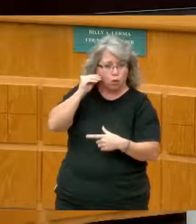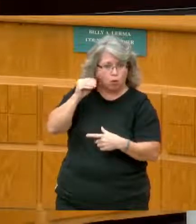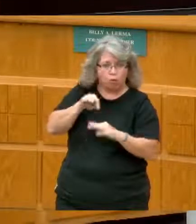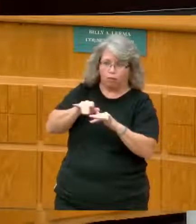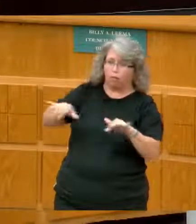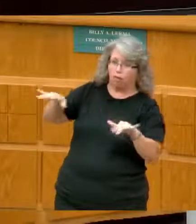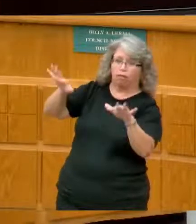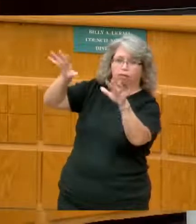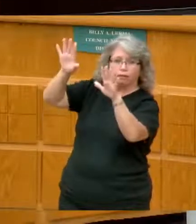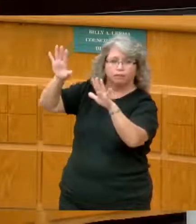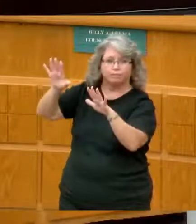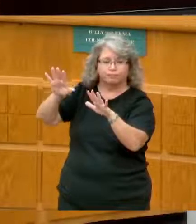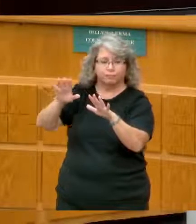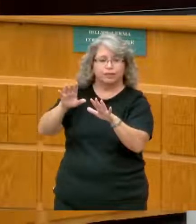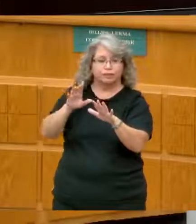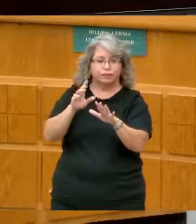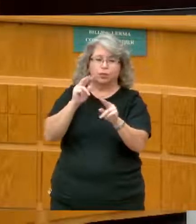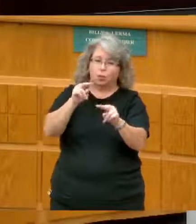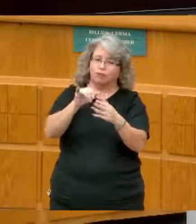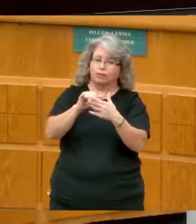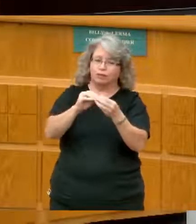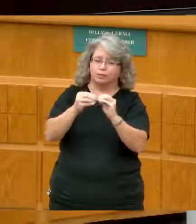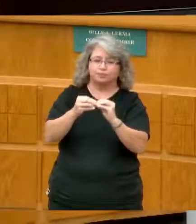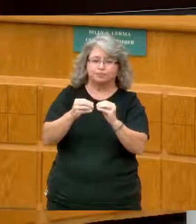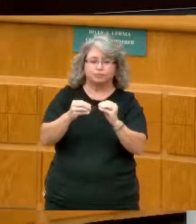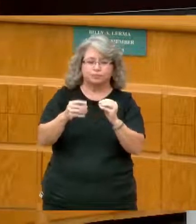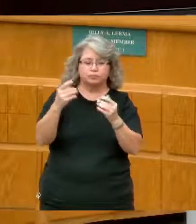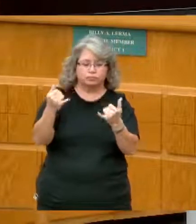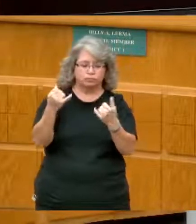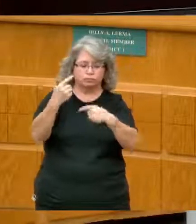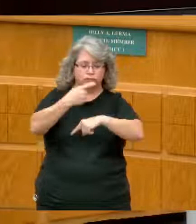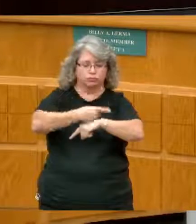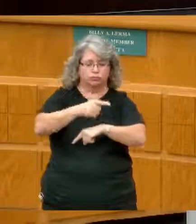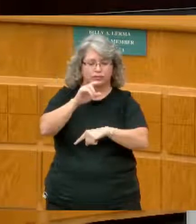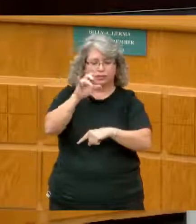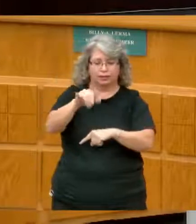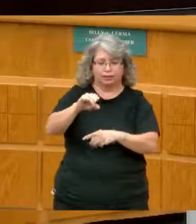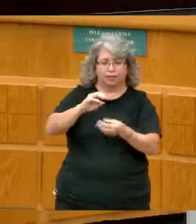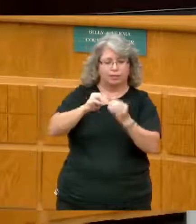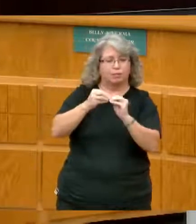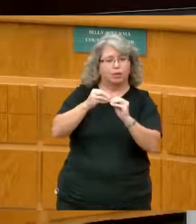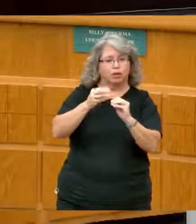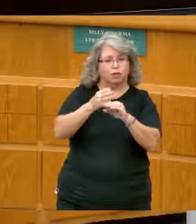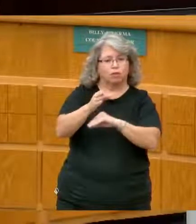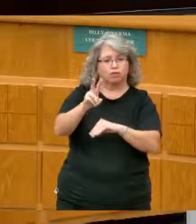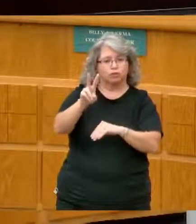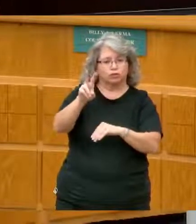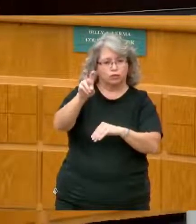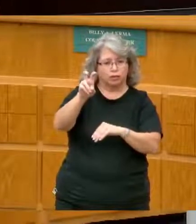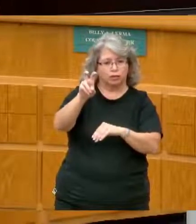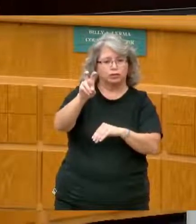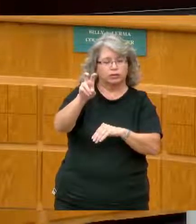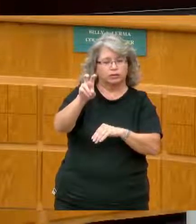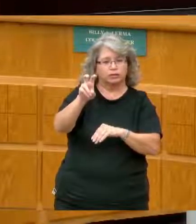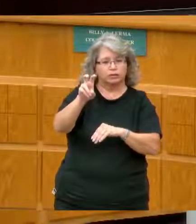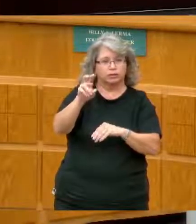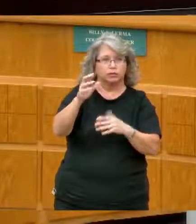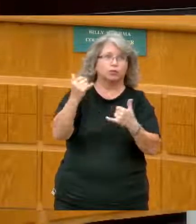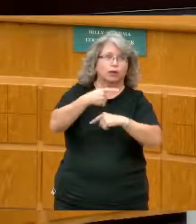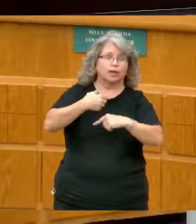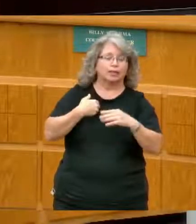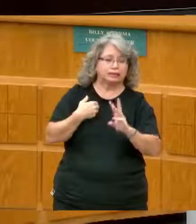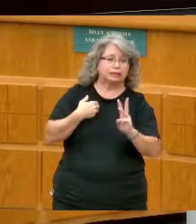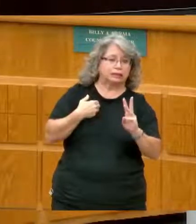And so watch that number. Today, that number was over 200. with the 600 positive cases that we had